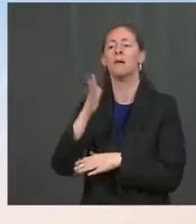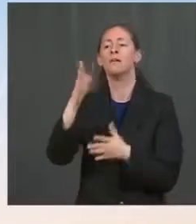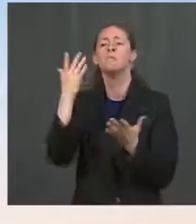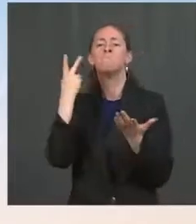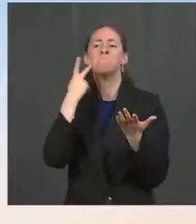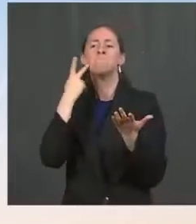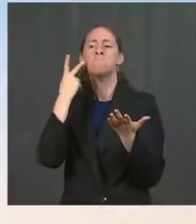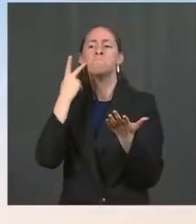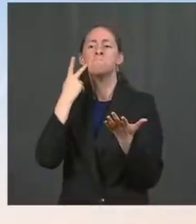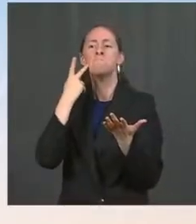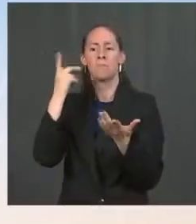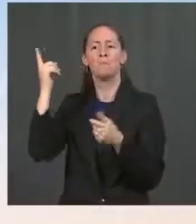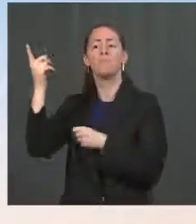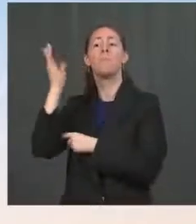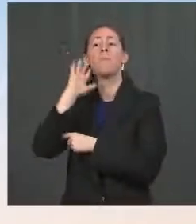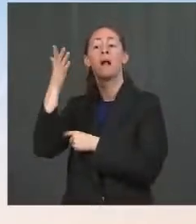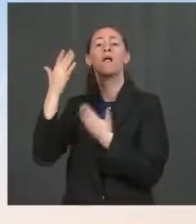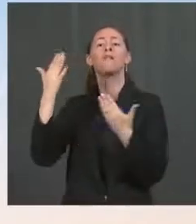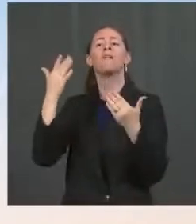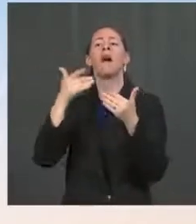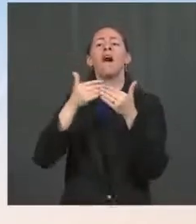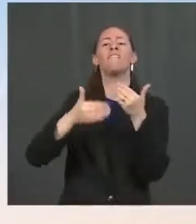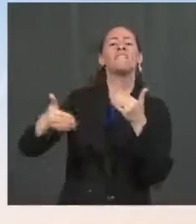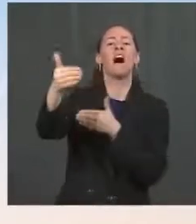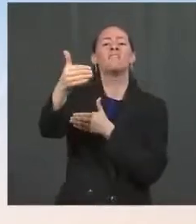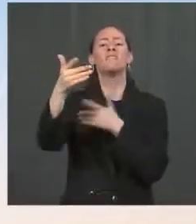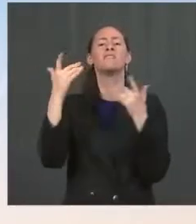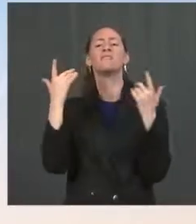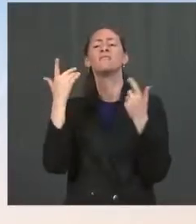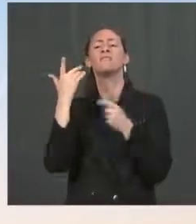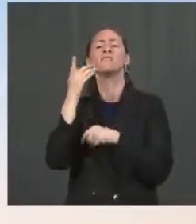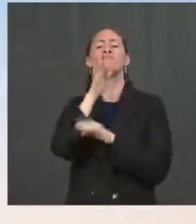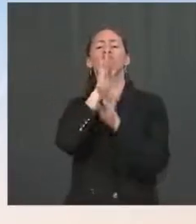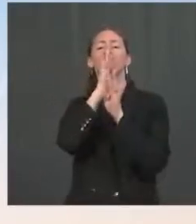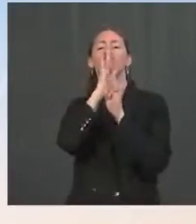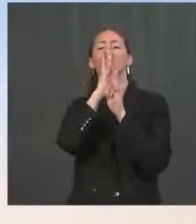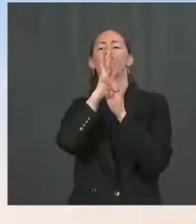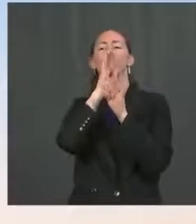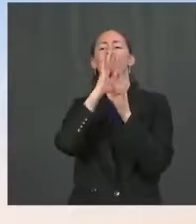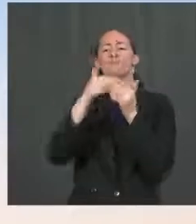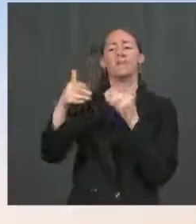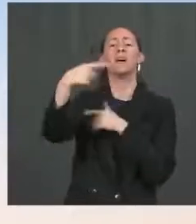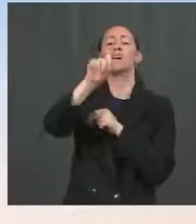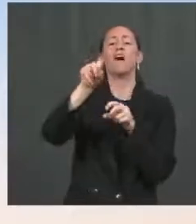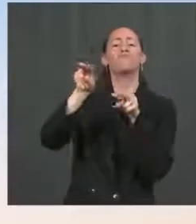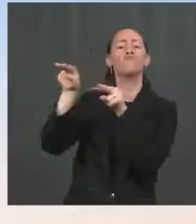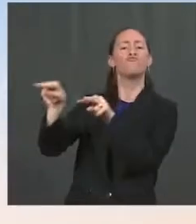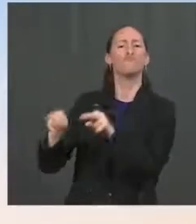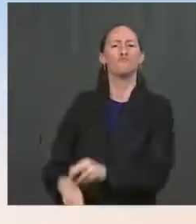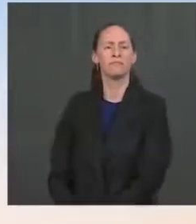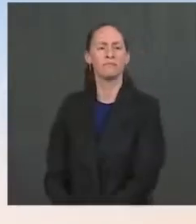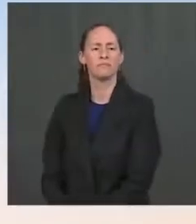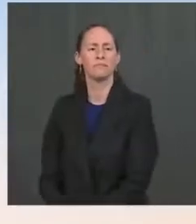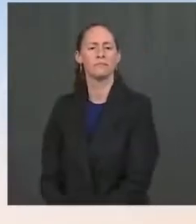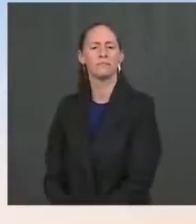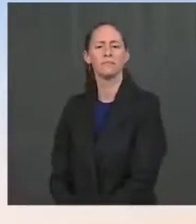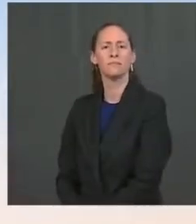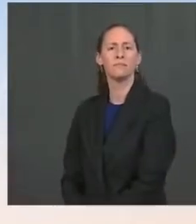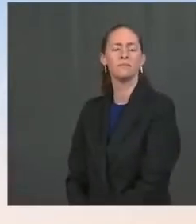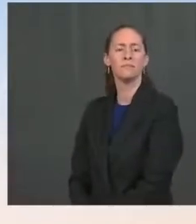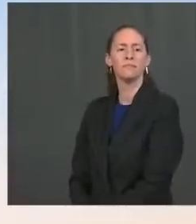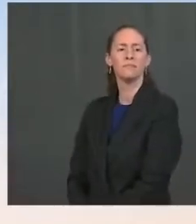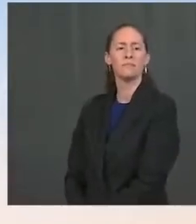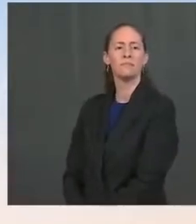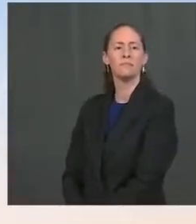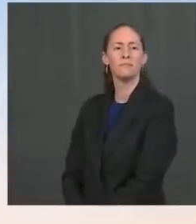video in advance, or if that will be available that day, I should say. Go ahead. Hi, Jen. The administration has asked states and local